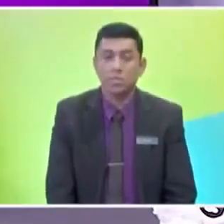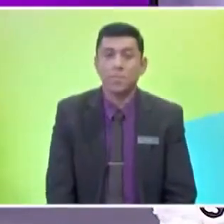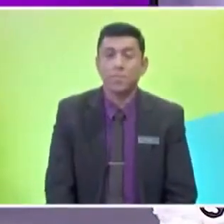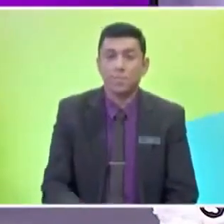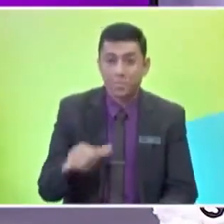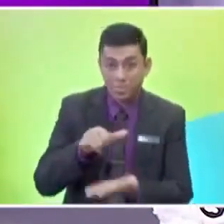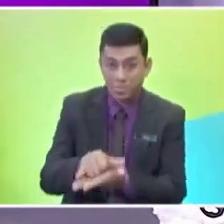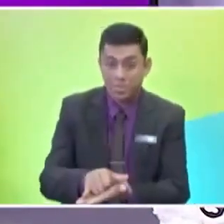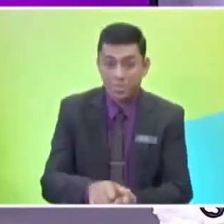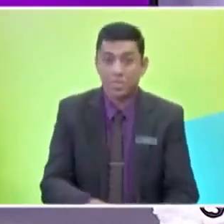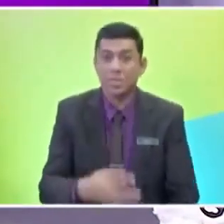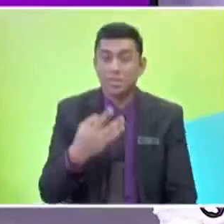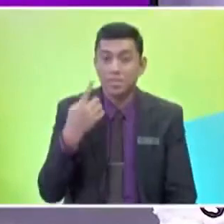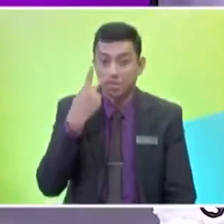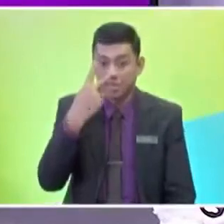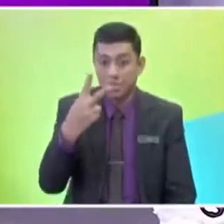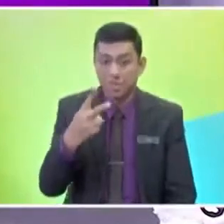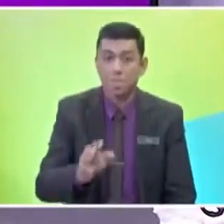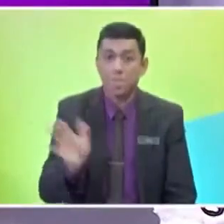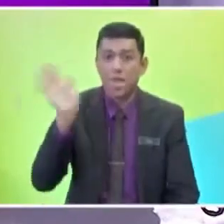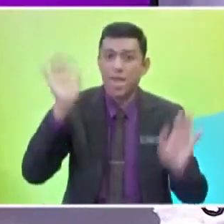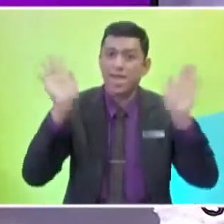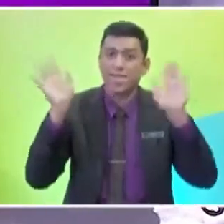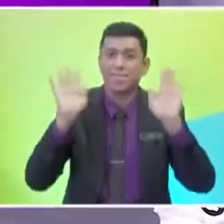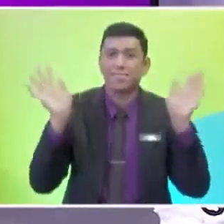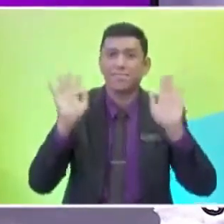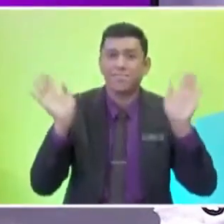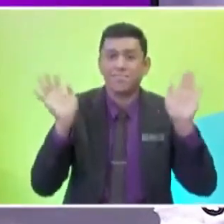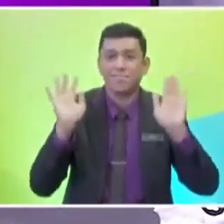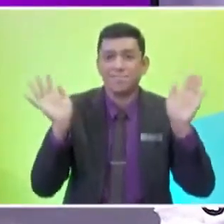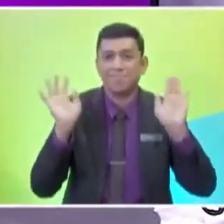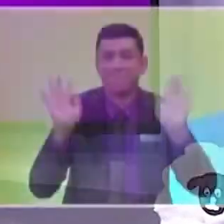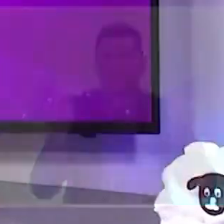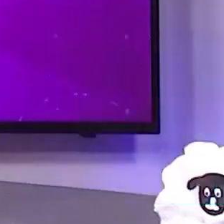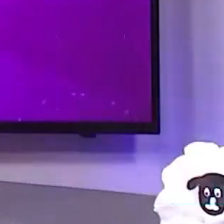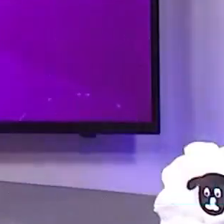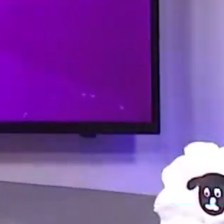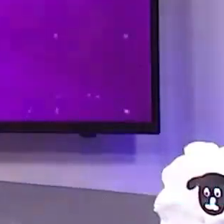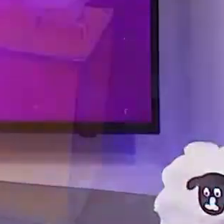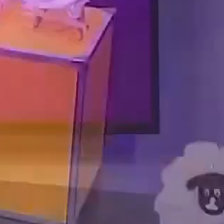so see ya in Dinit TV, KPM. Bye-bye! Bye!